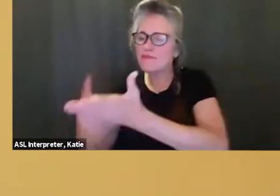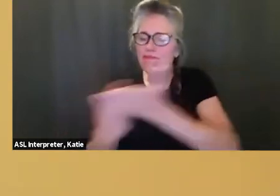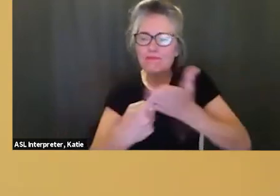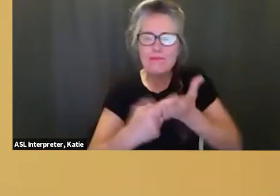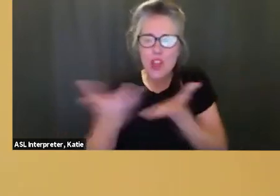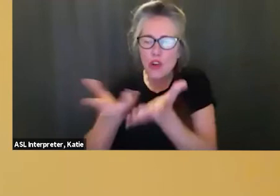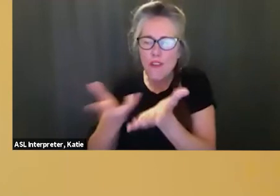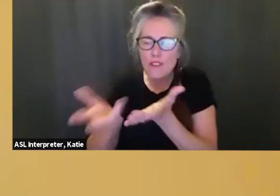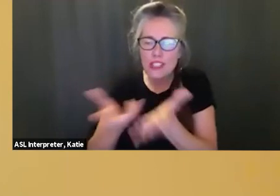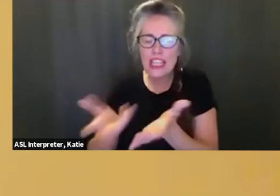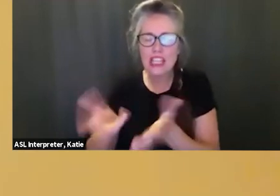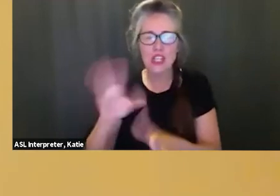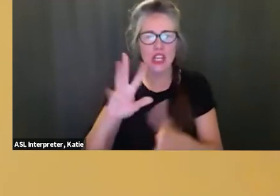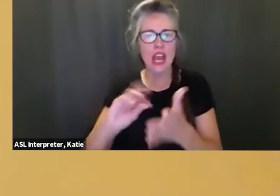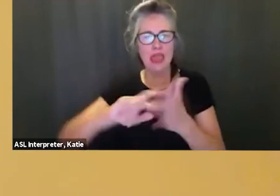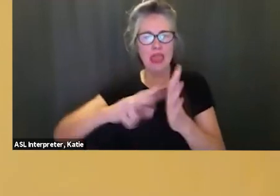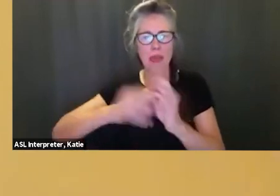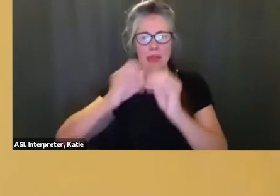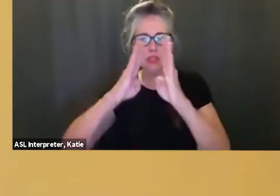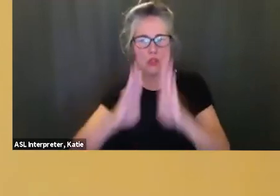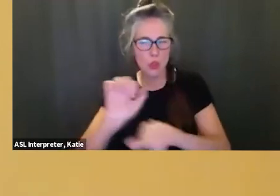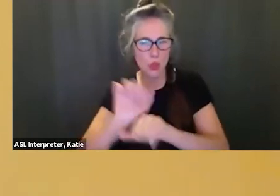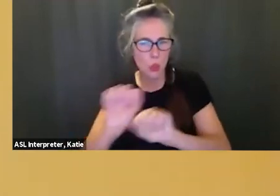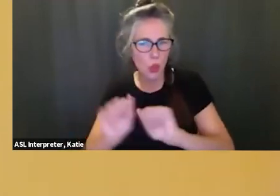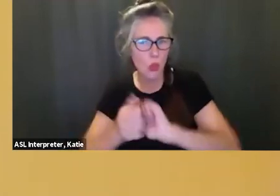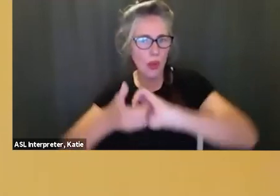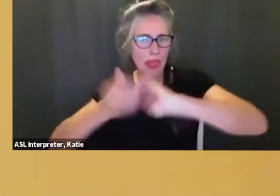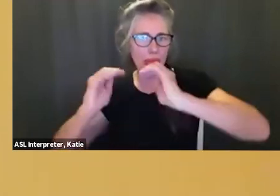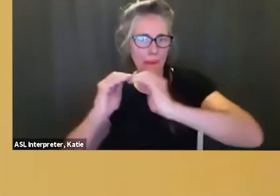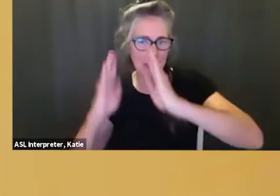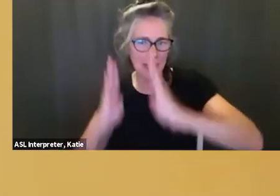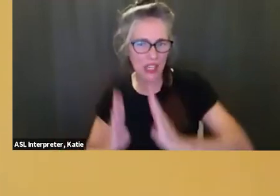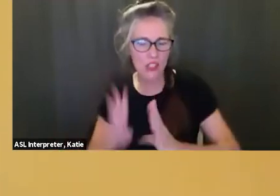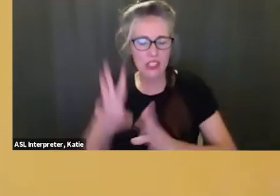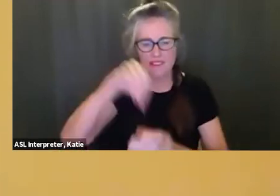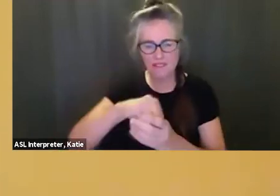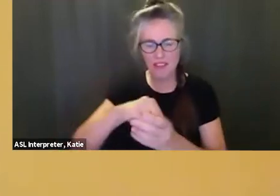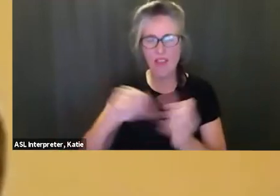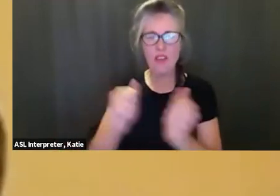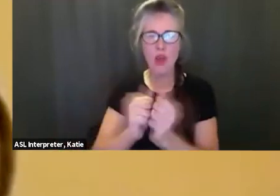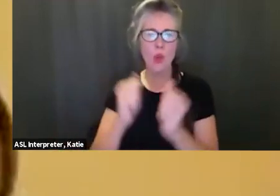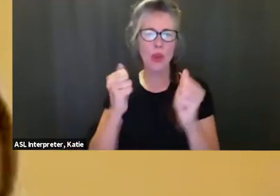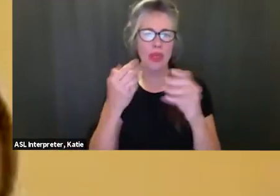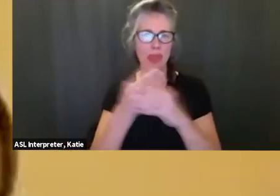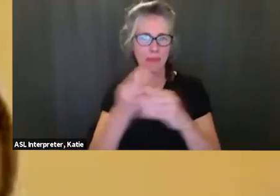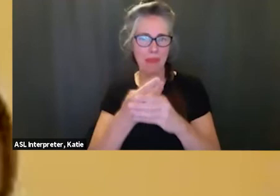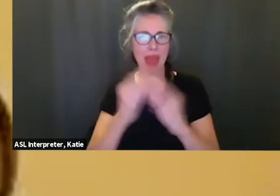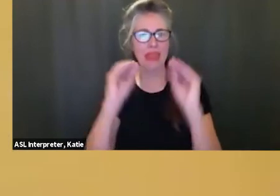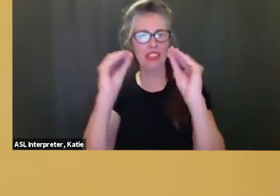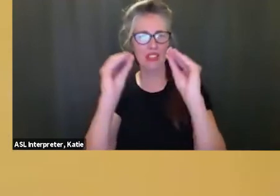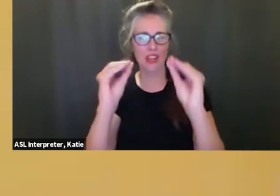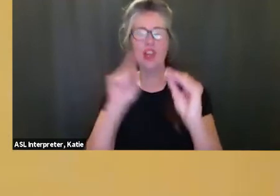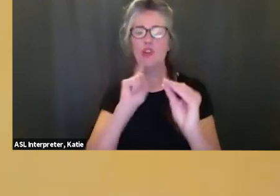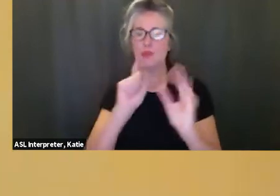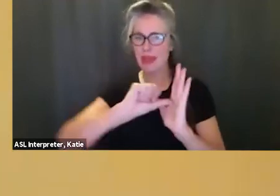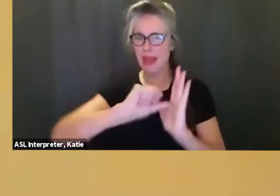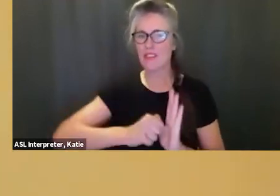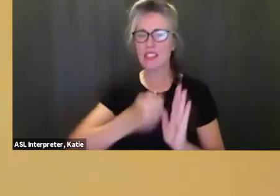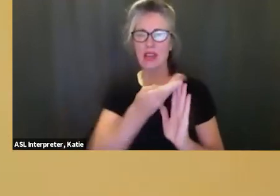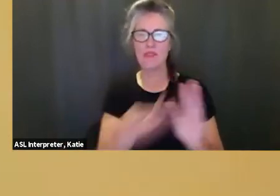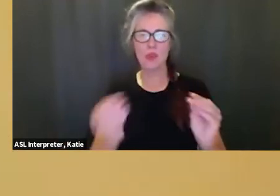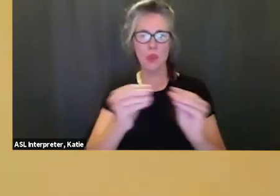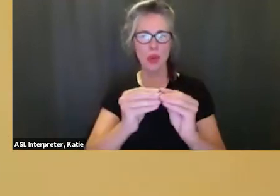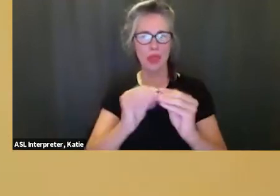students working together with peers, being inclusive in their mathematics instruction. And I want to highlight a few more things